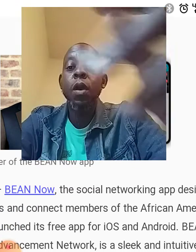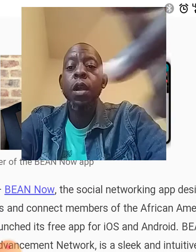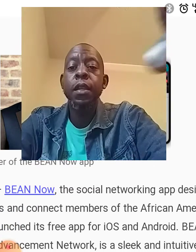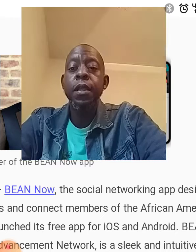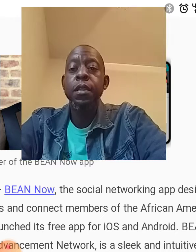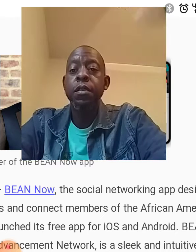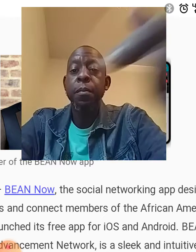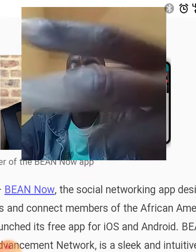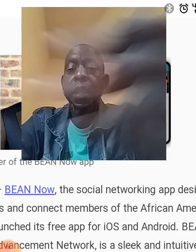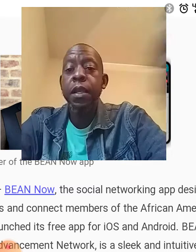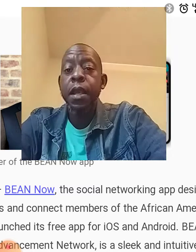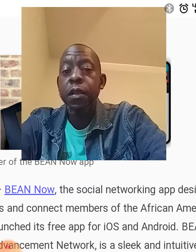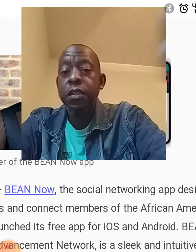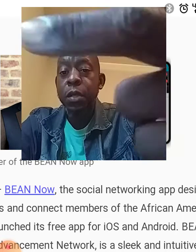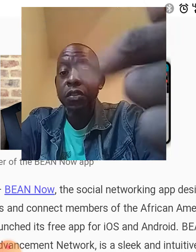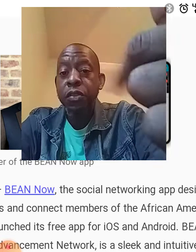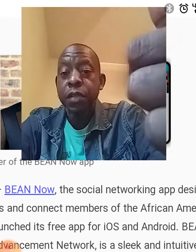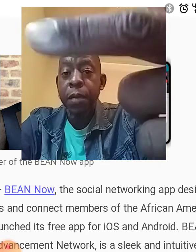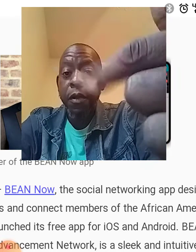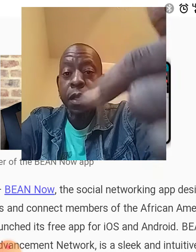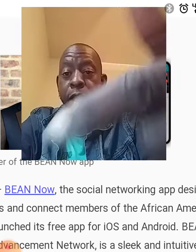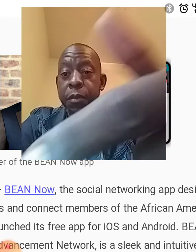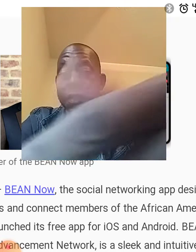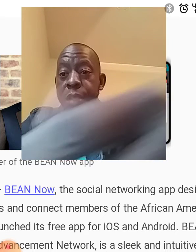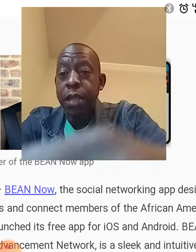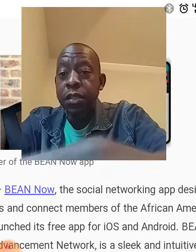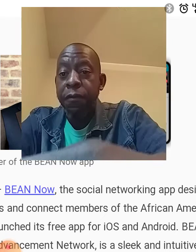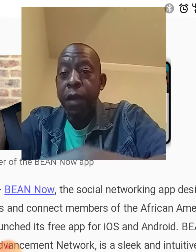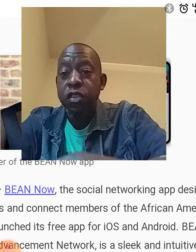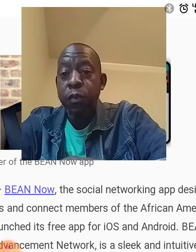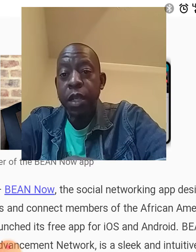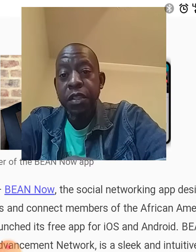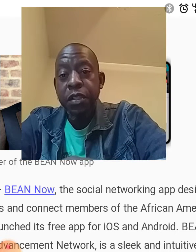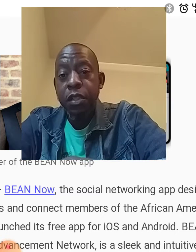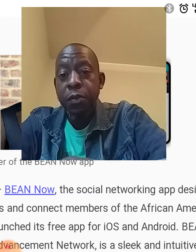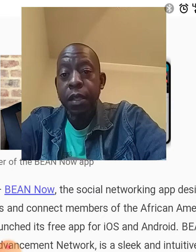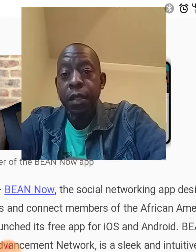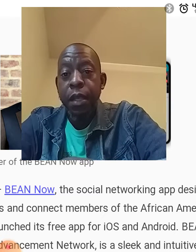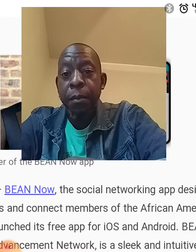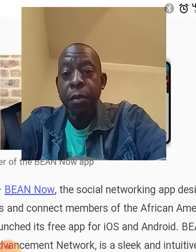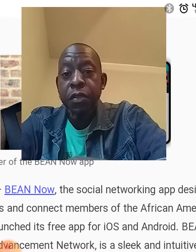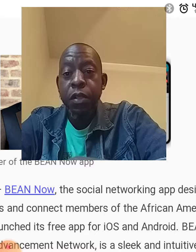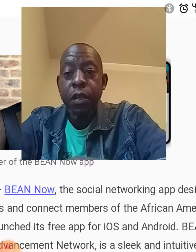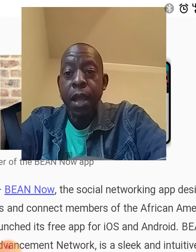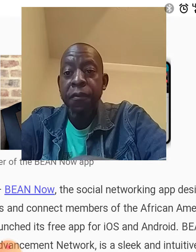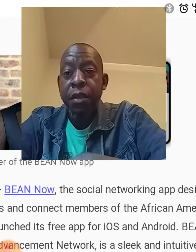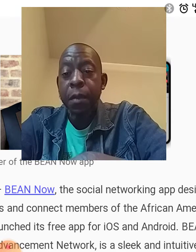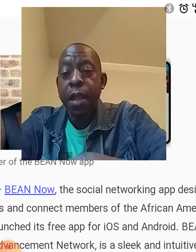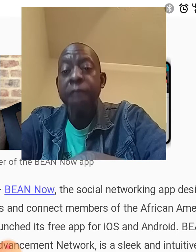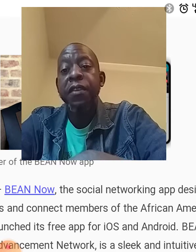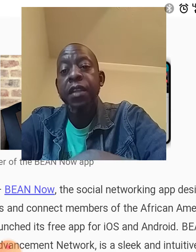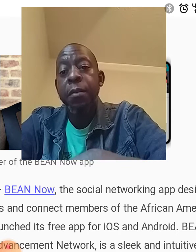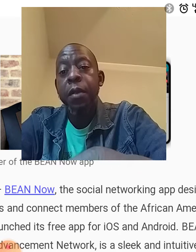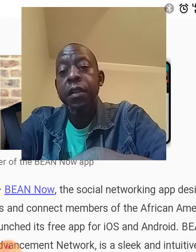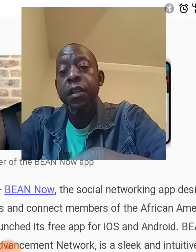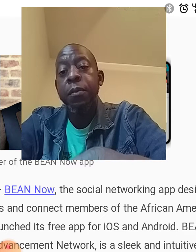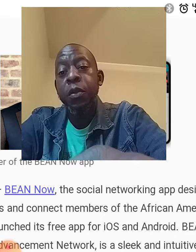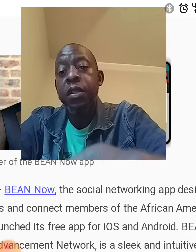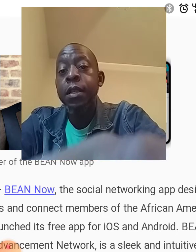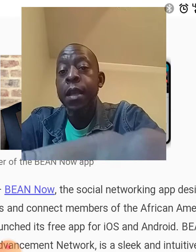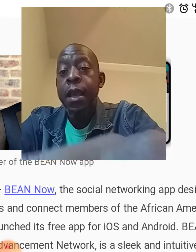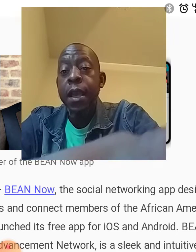New Orleans. Being now the social networking app designed to foster relationships and connect members of the